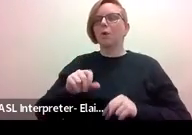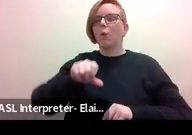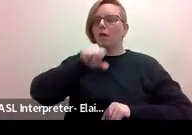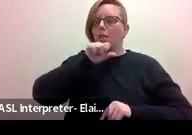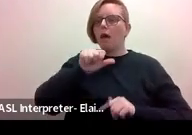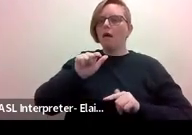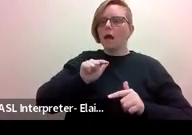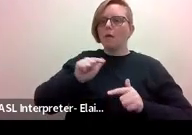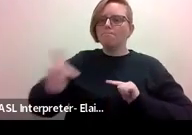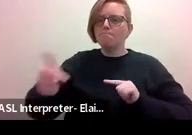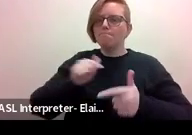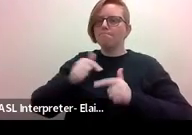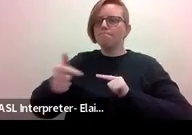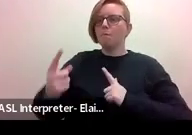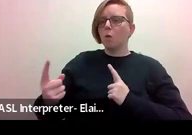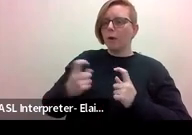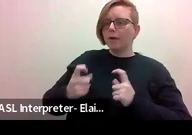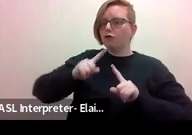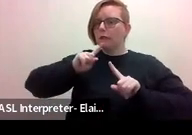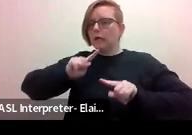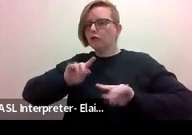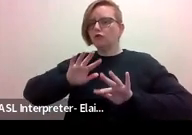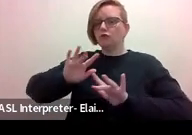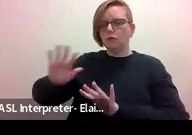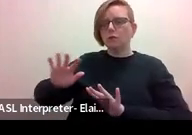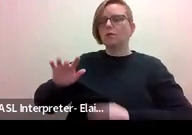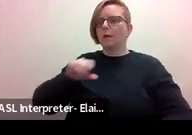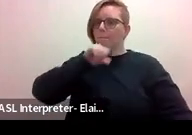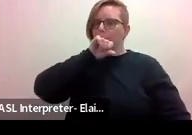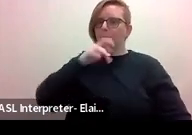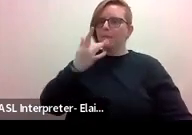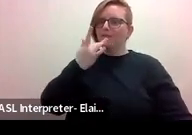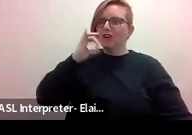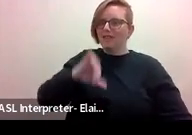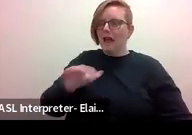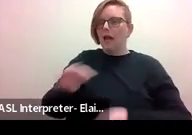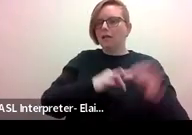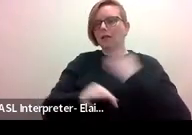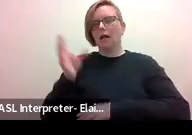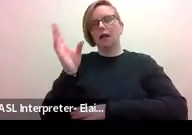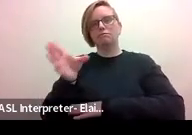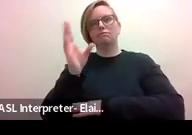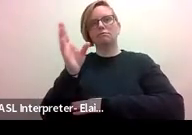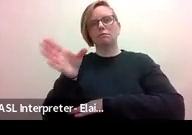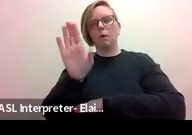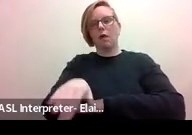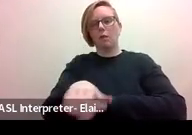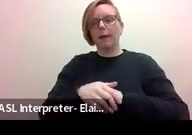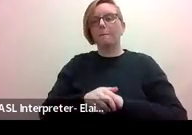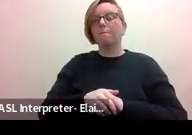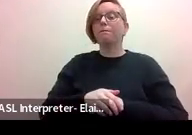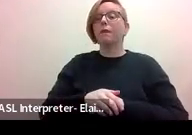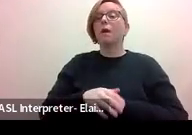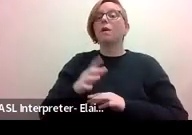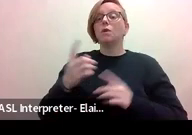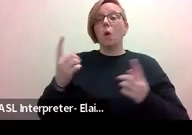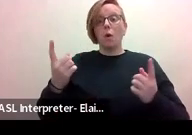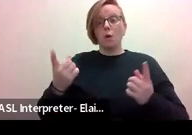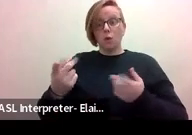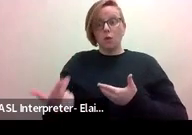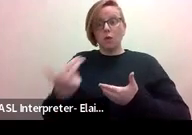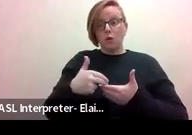forth, we really do. So we'd like you to start by just putting in chat something that you hope to get some clarification